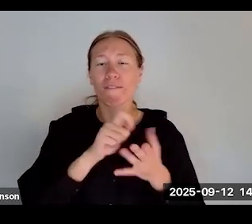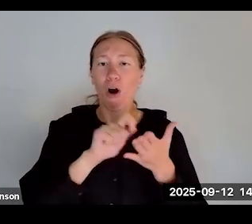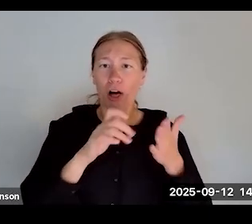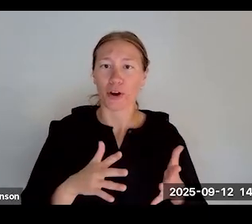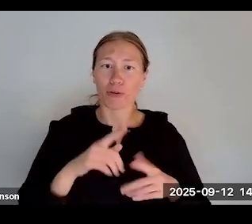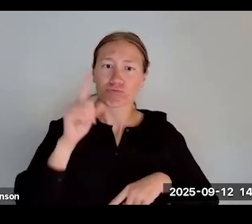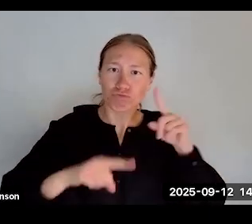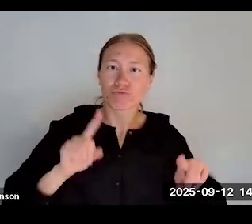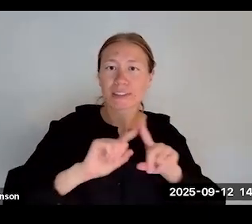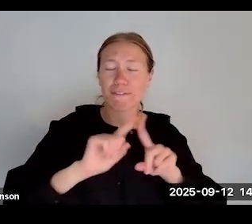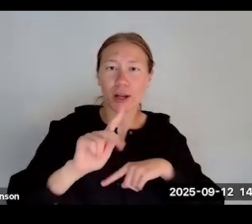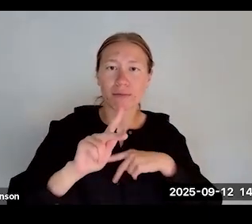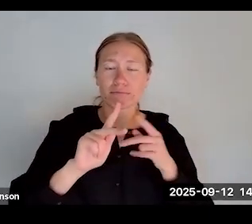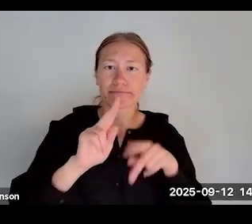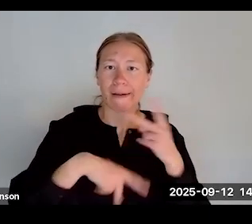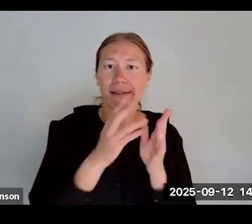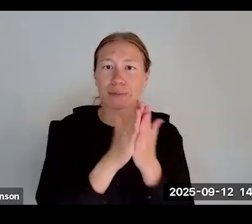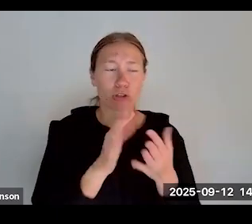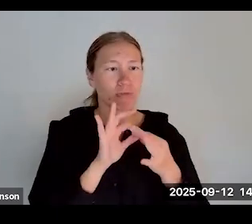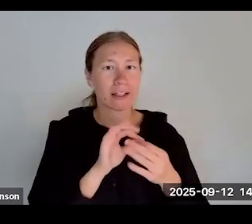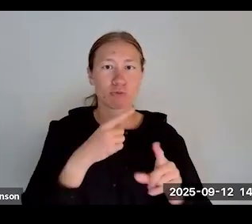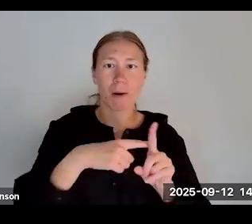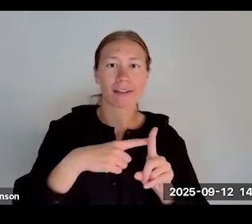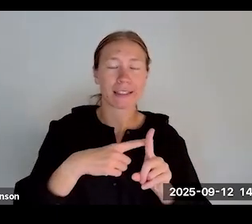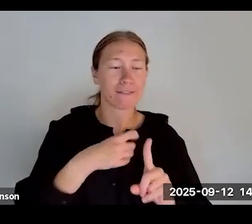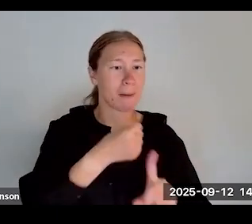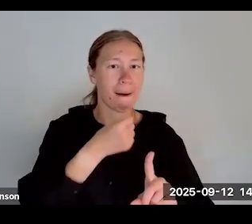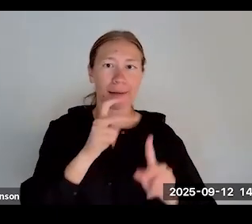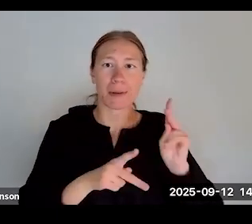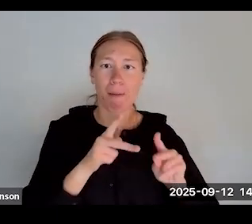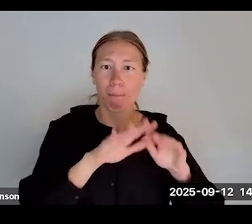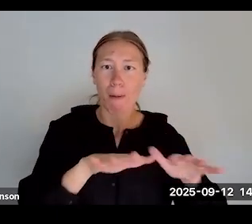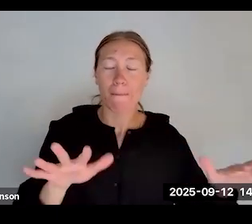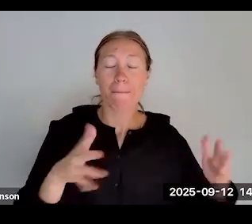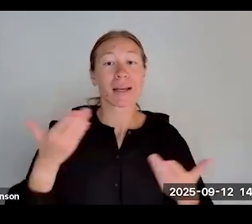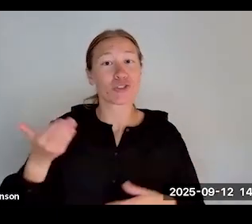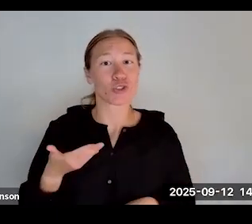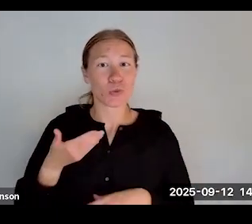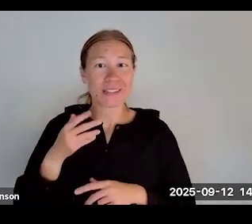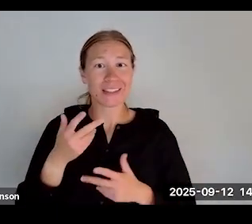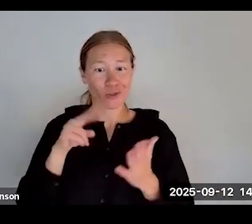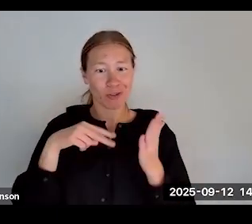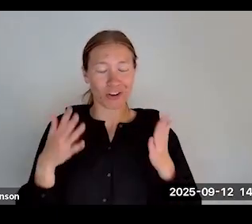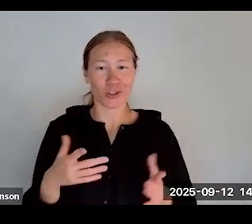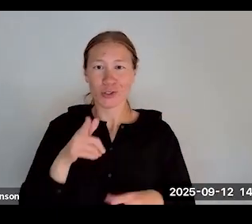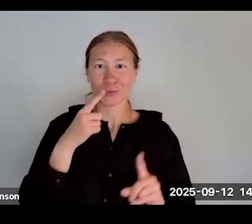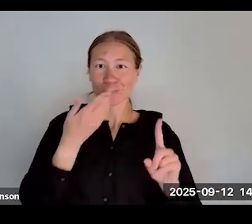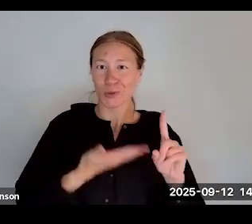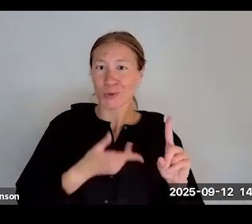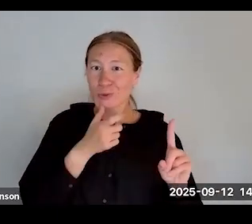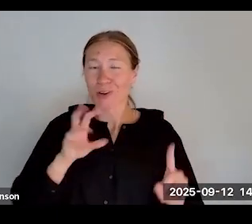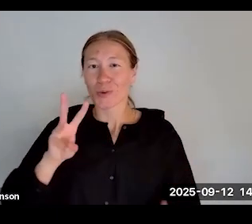positive impact on the world. This book introduces readers to William Hoy, who was one of the first